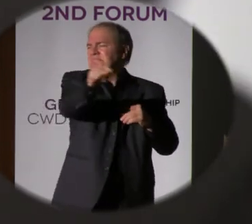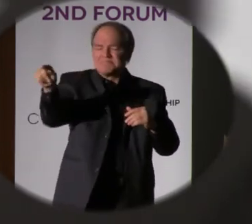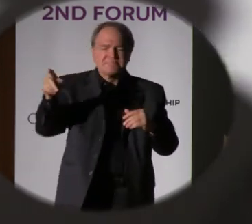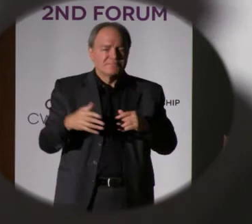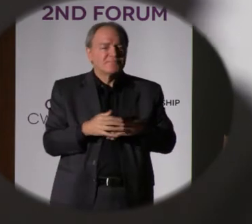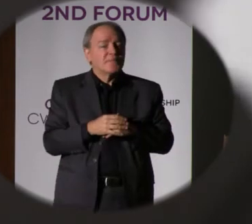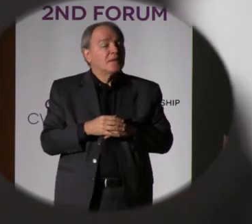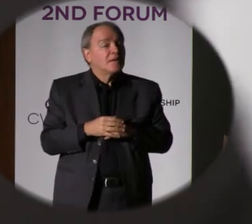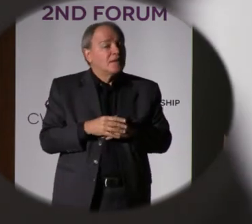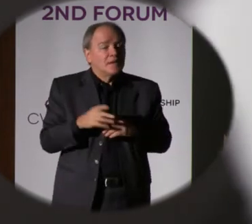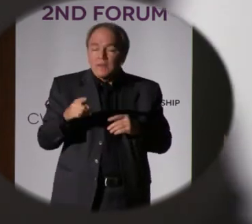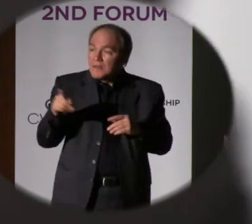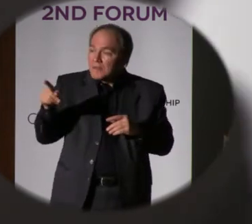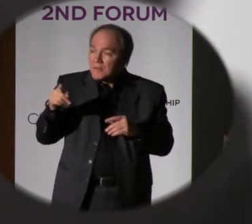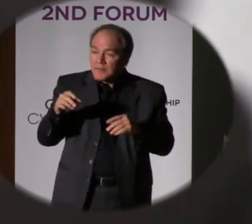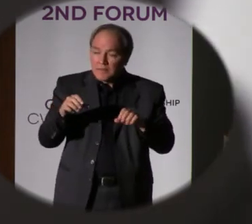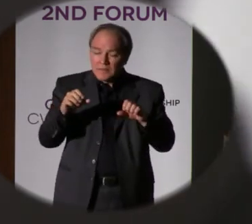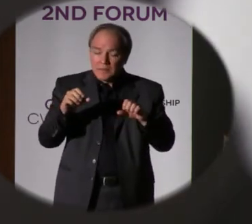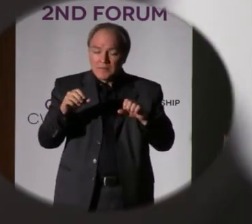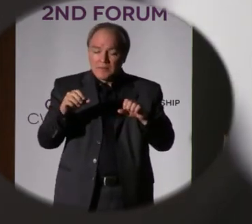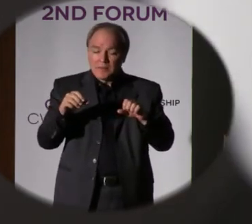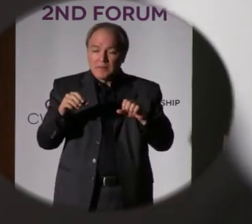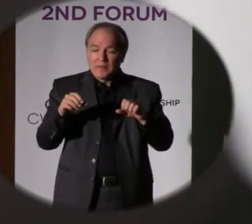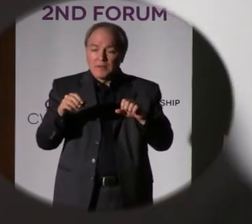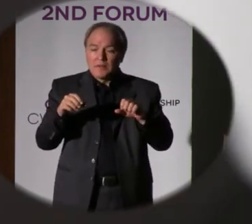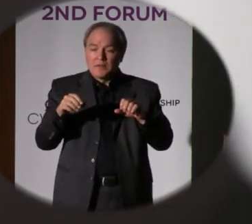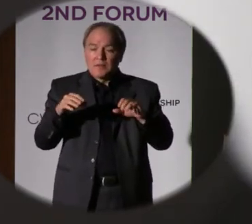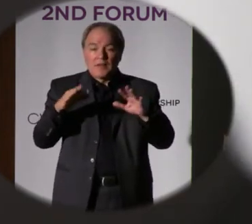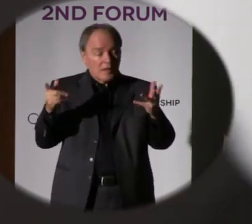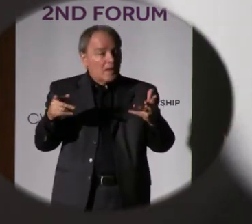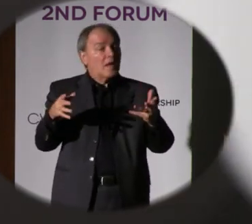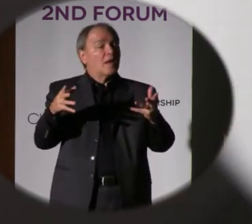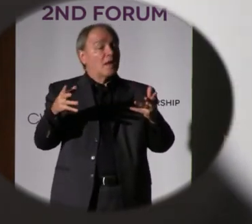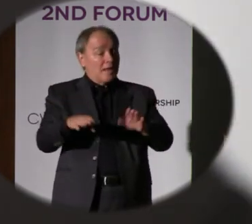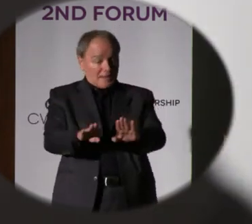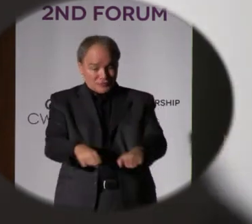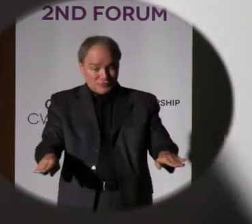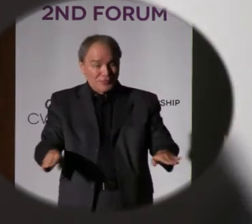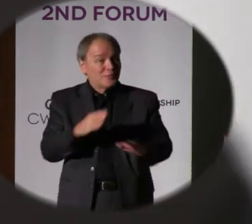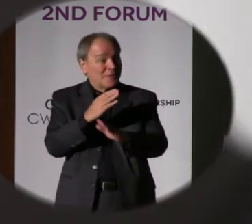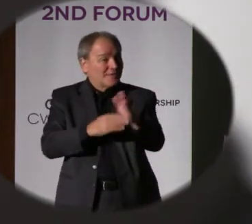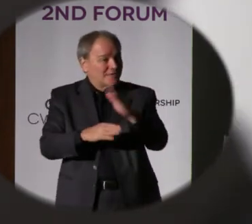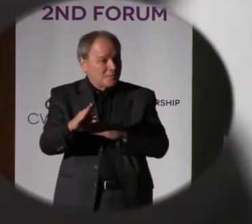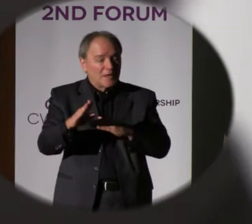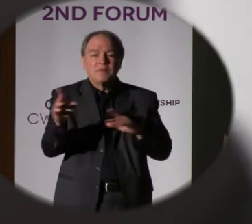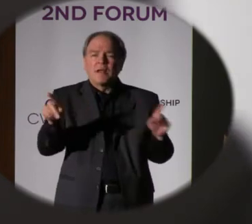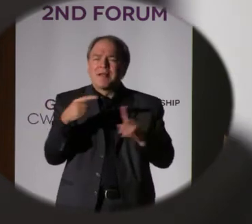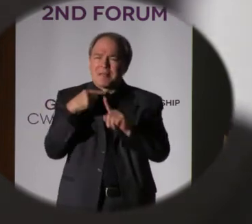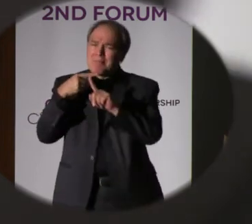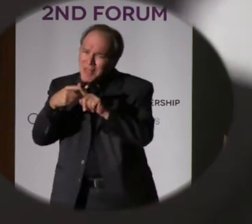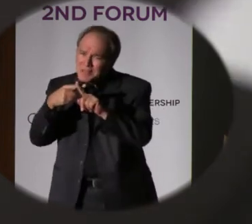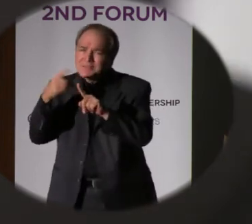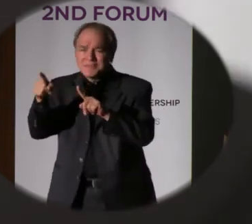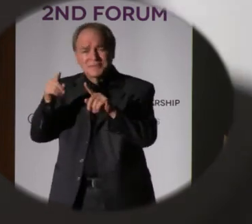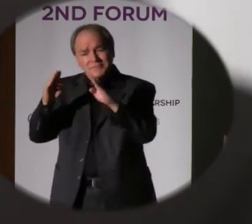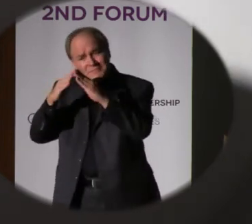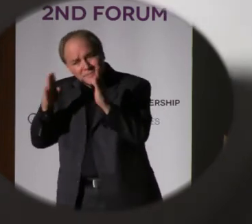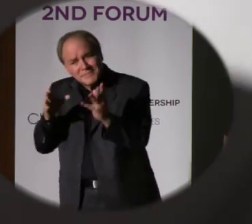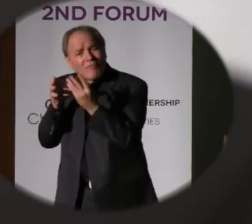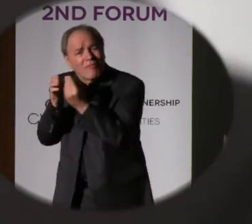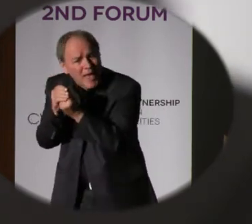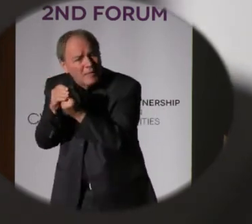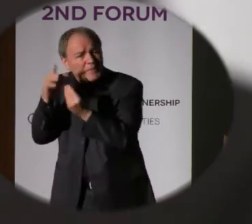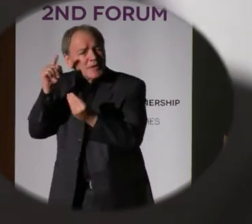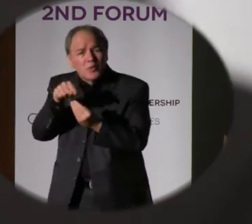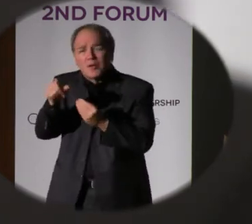you speak to including the voices of families and caregivers on children with disabilities, and how these task forces might be able to